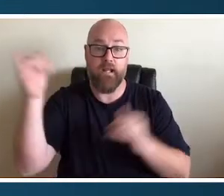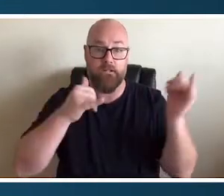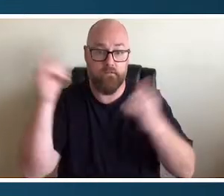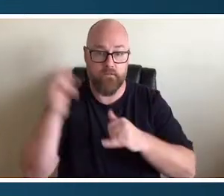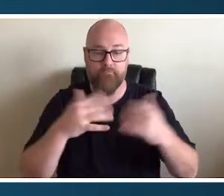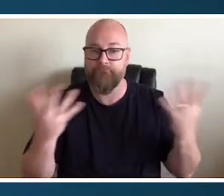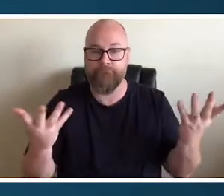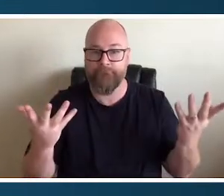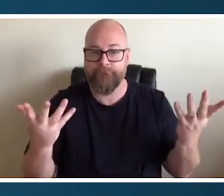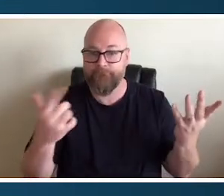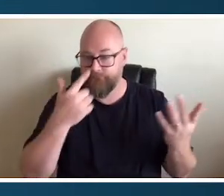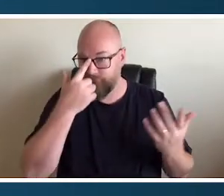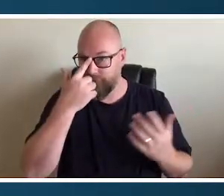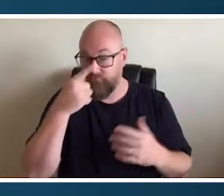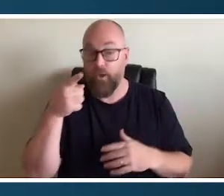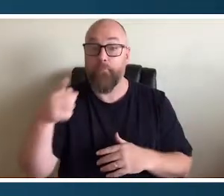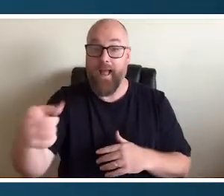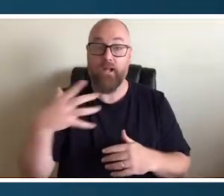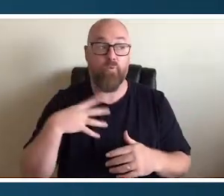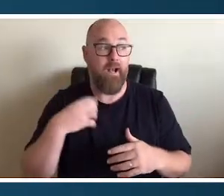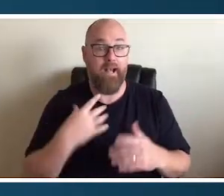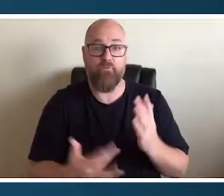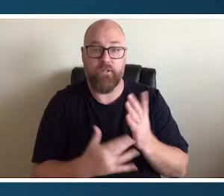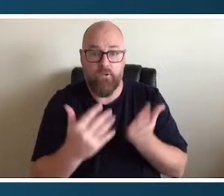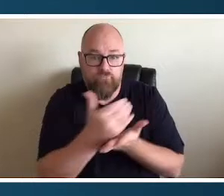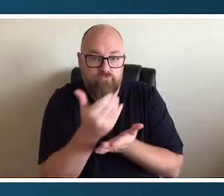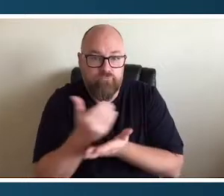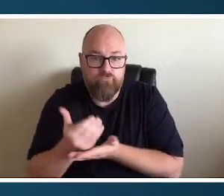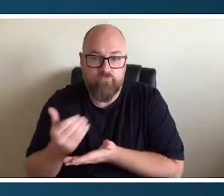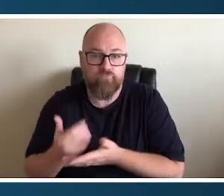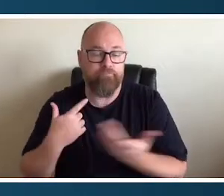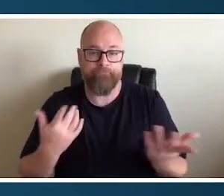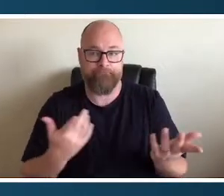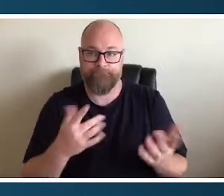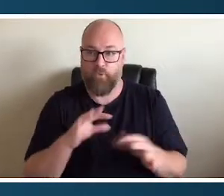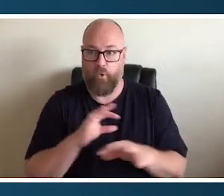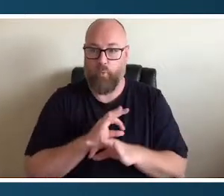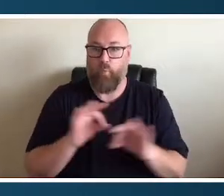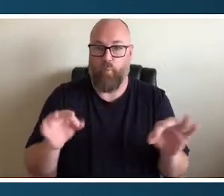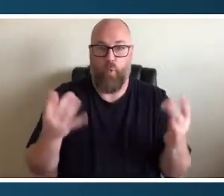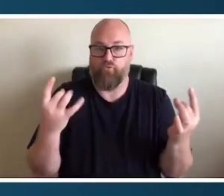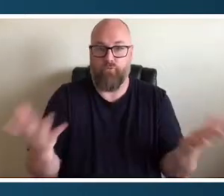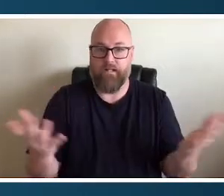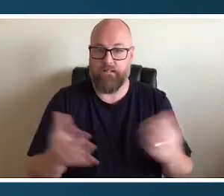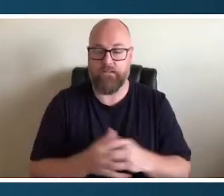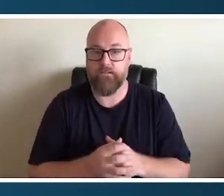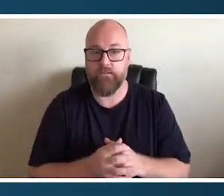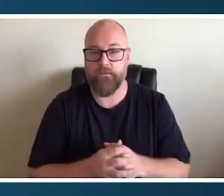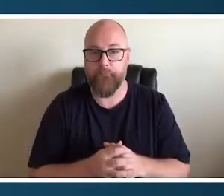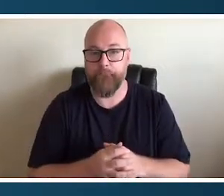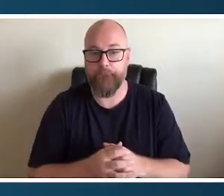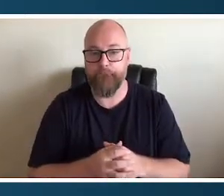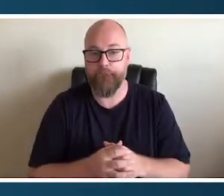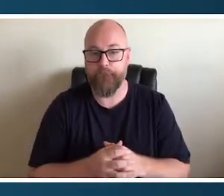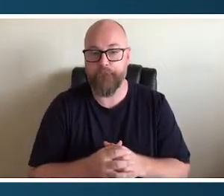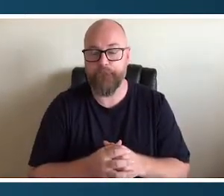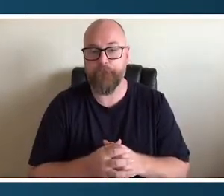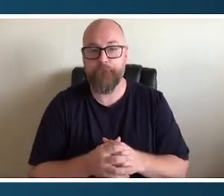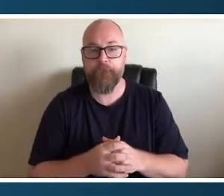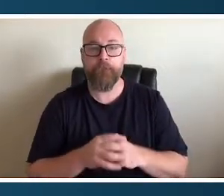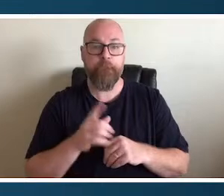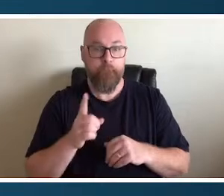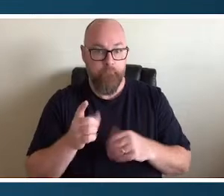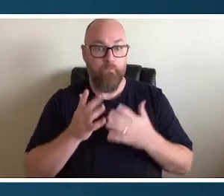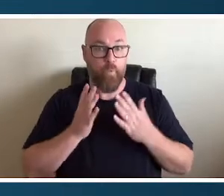for epidemiological surveillance were simply not in place in many areas of the world. At human level,